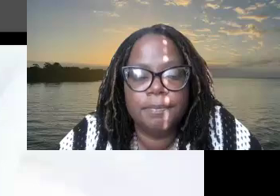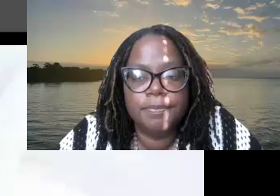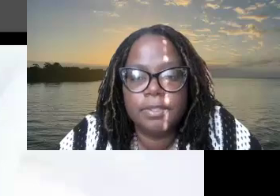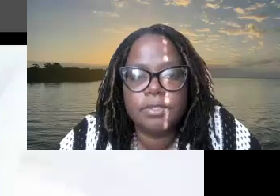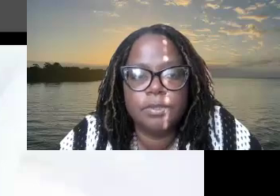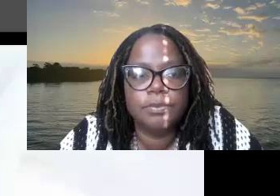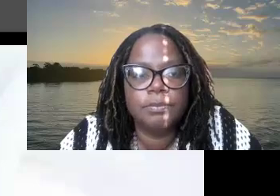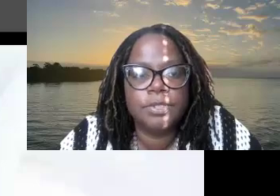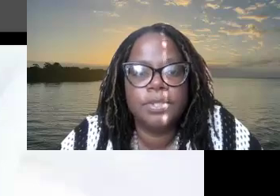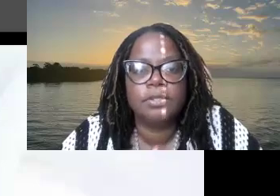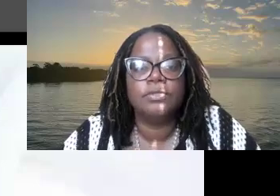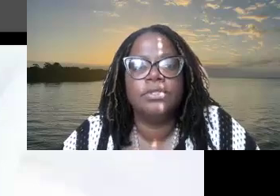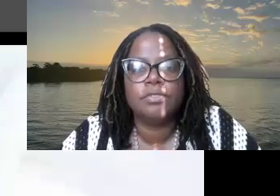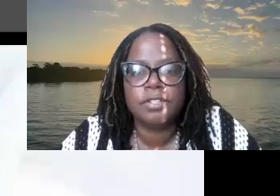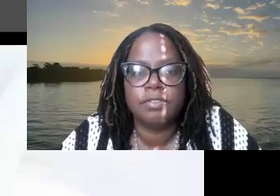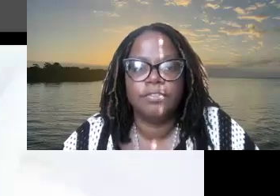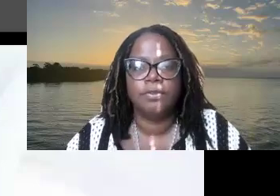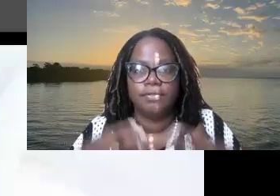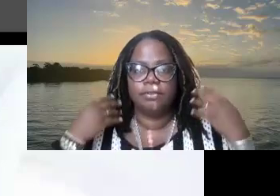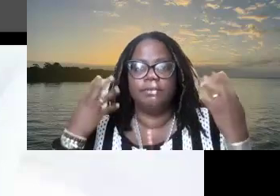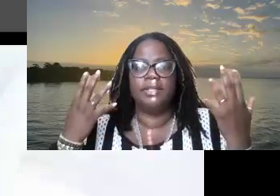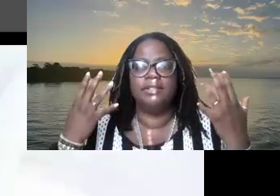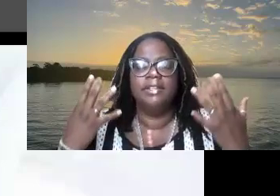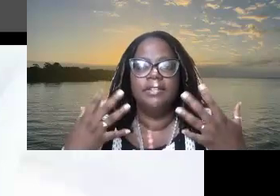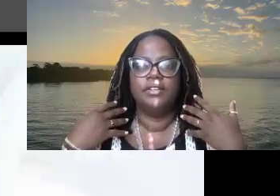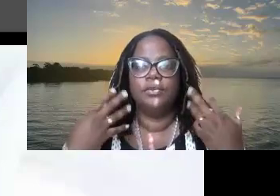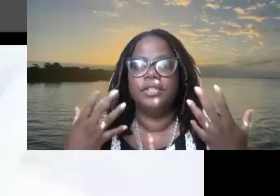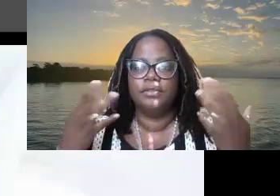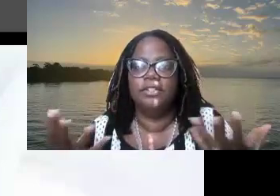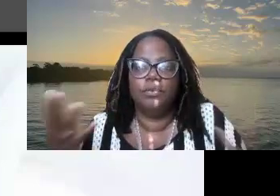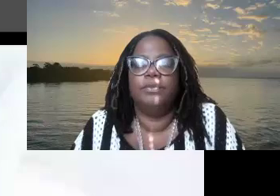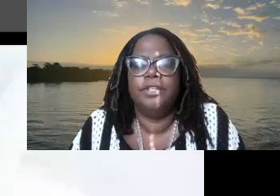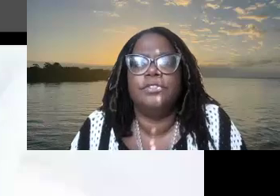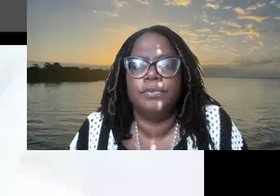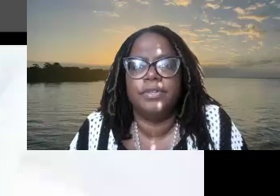But so between culturally destructive, if you have in your mind that you